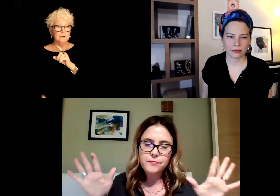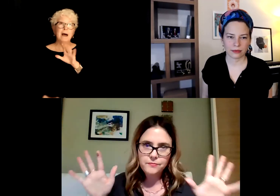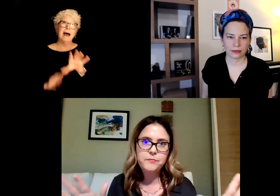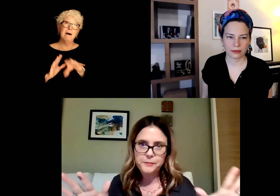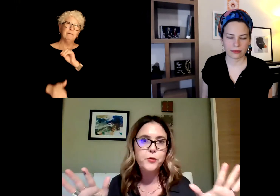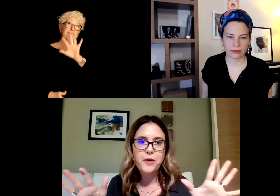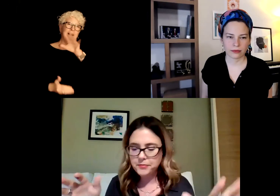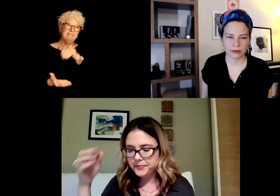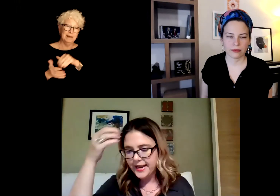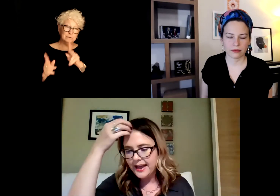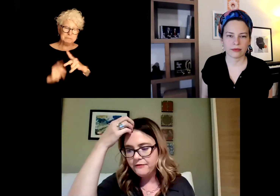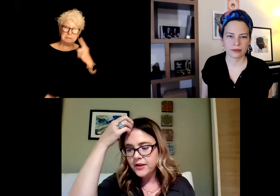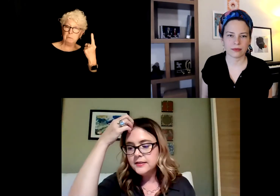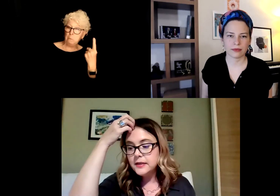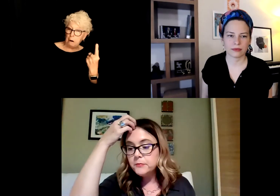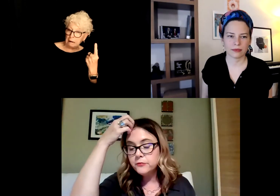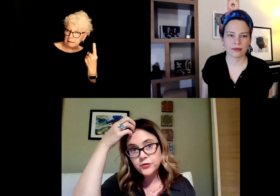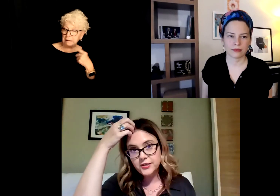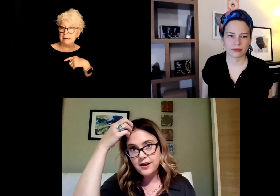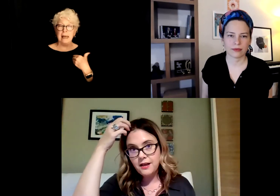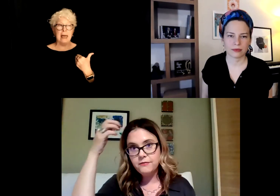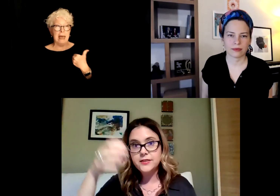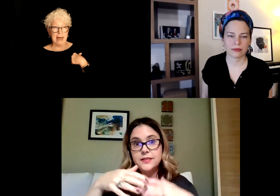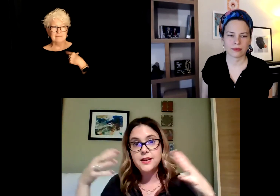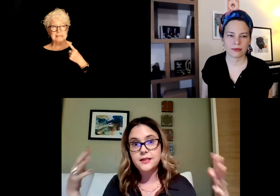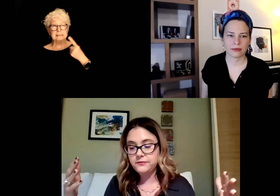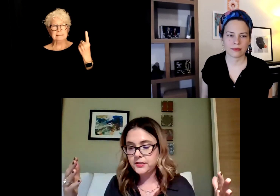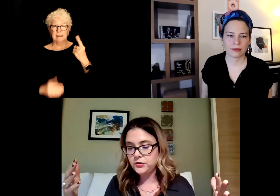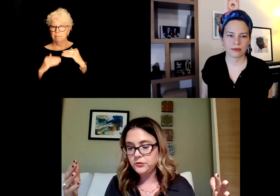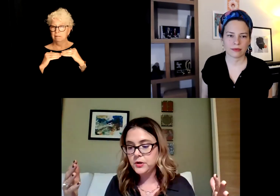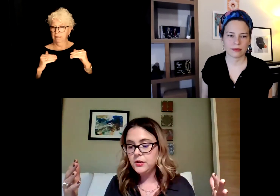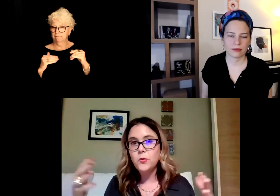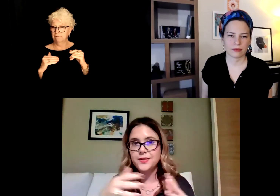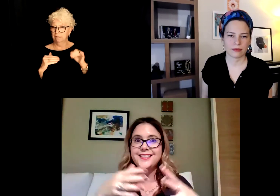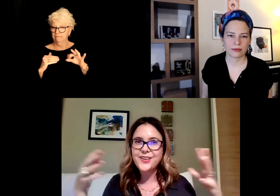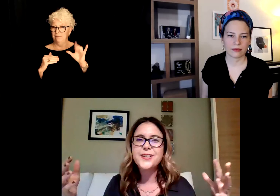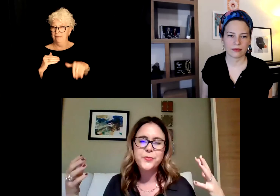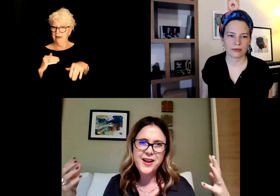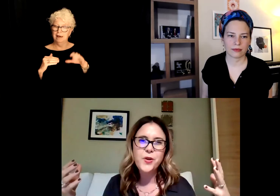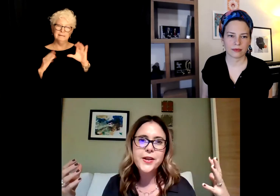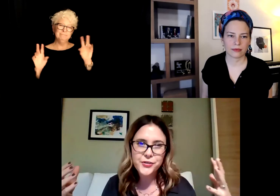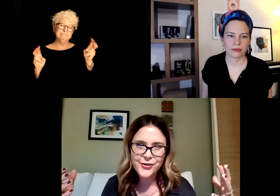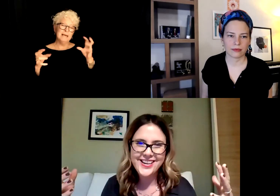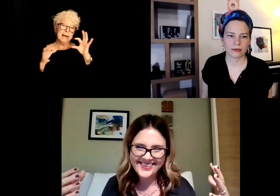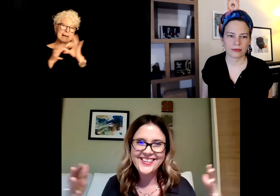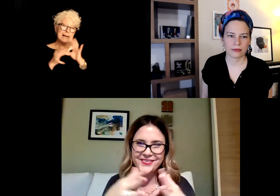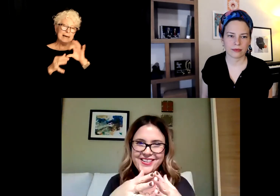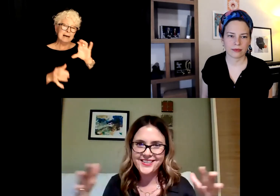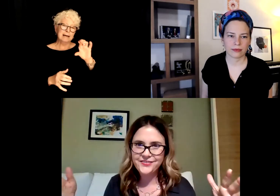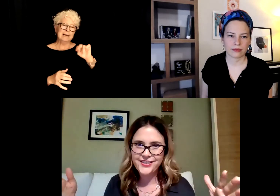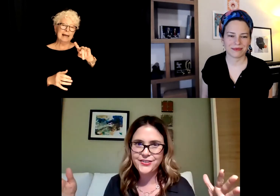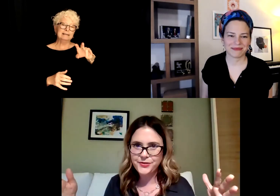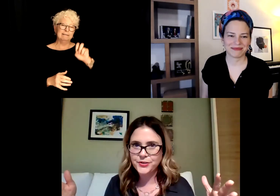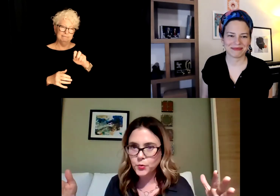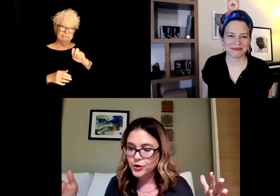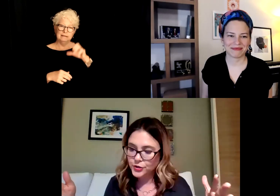5,000 people probably have some version of this connective tissue or series, we're not quite sure yet, of